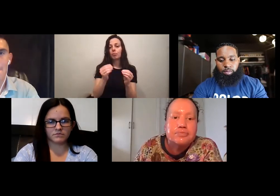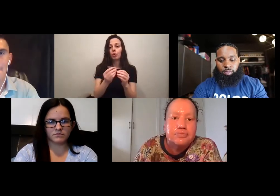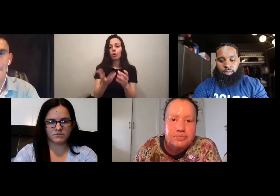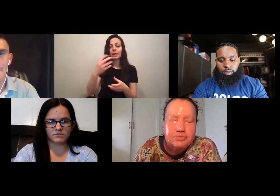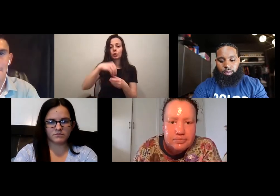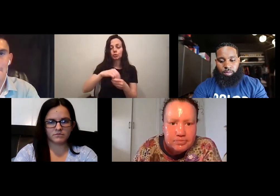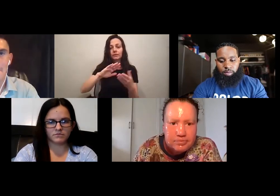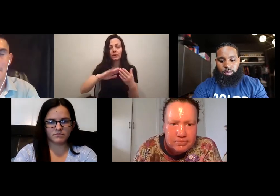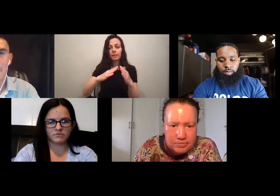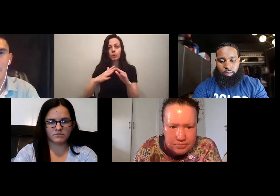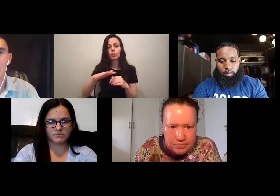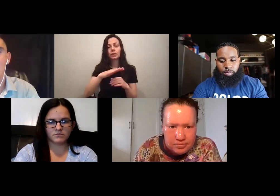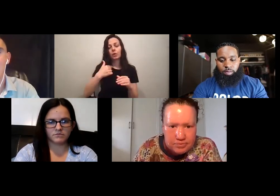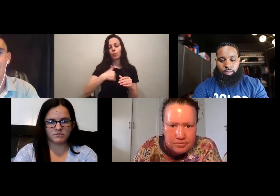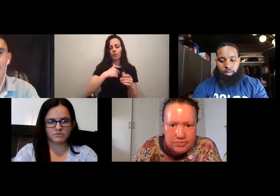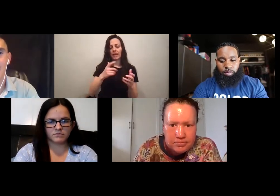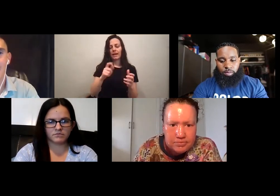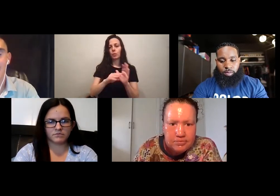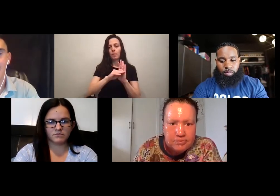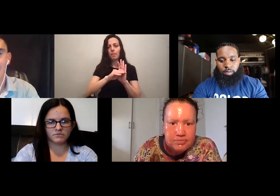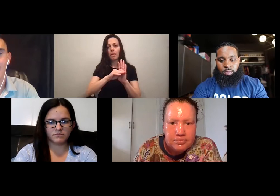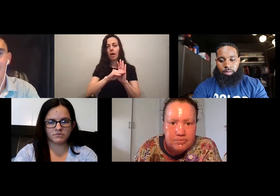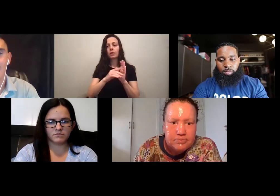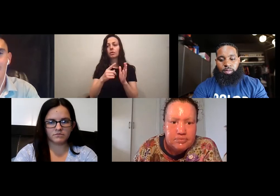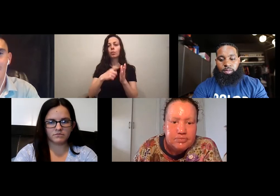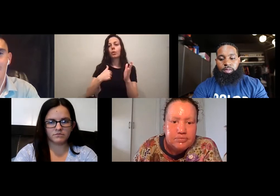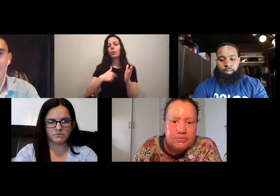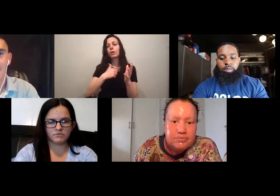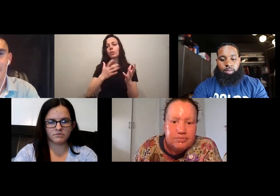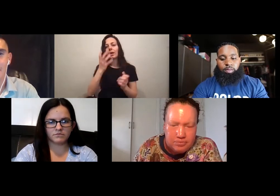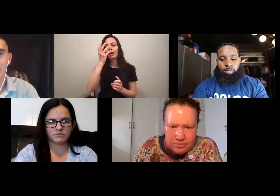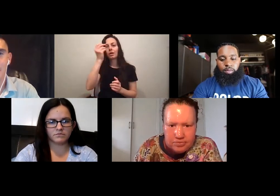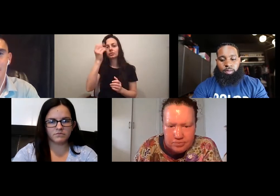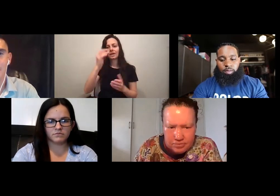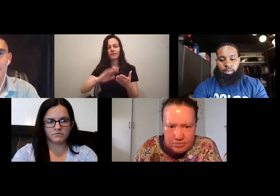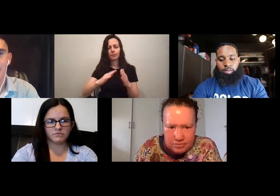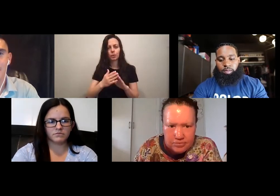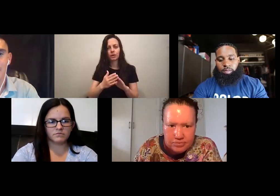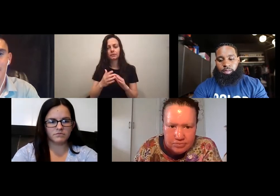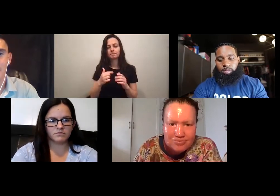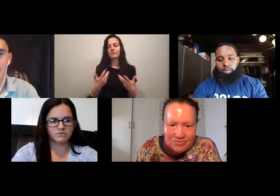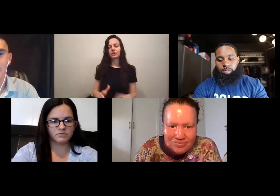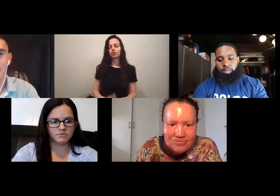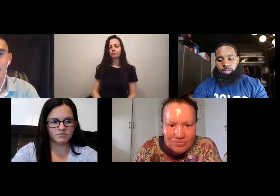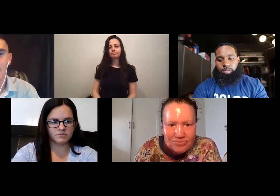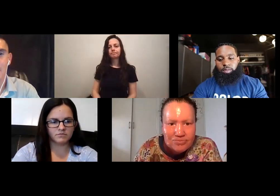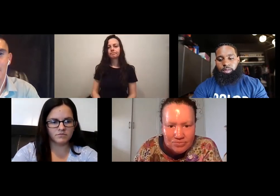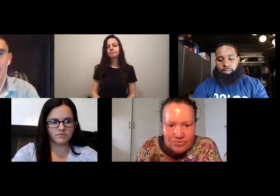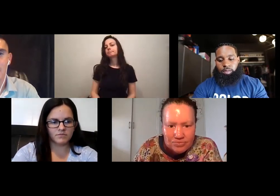will model the behavior we want to have outside of our community. I'm done speaking.